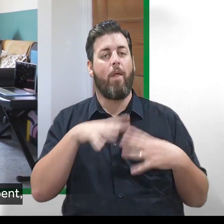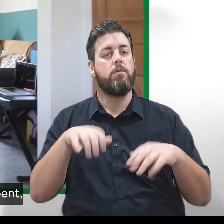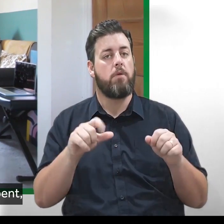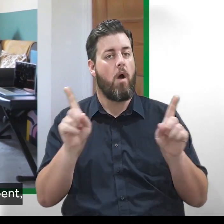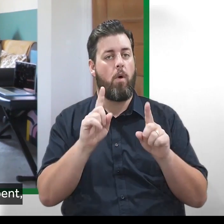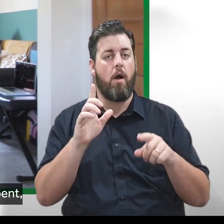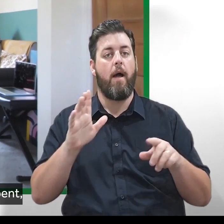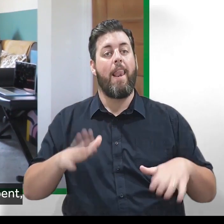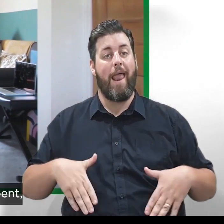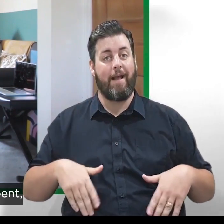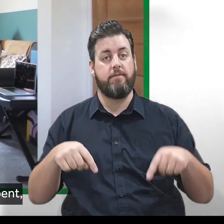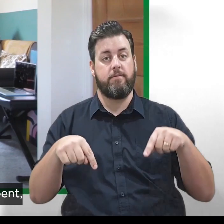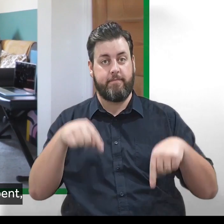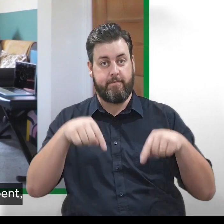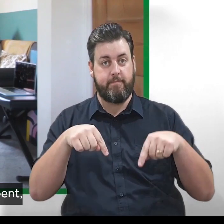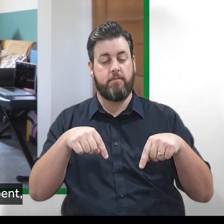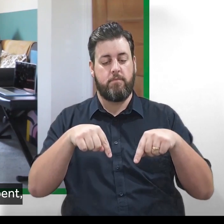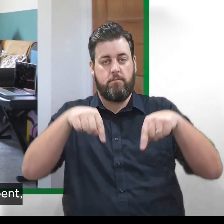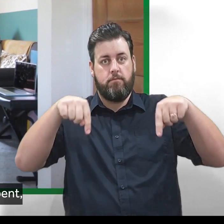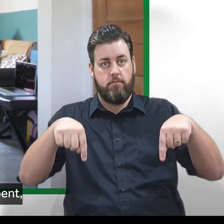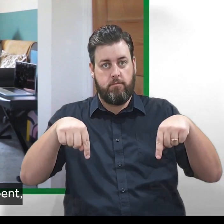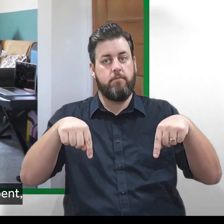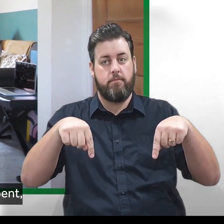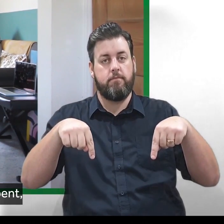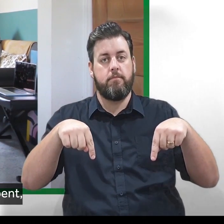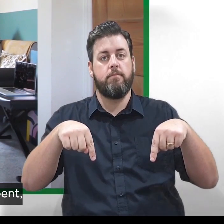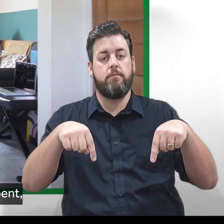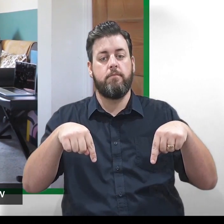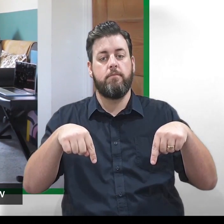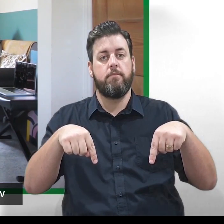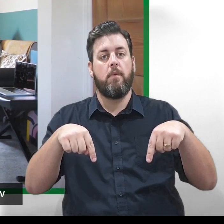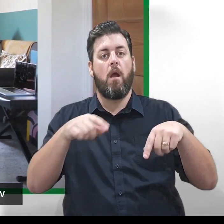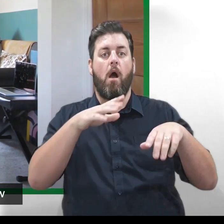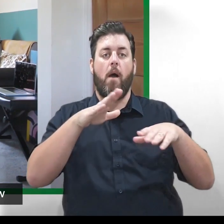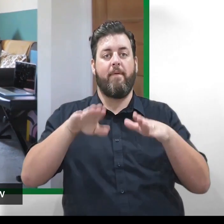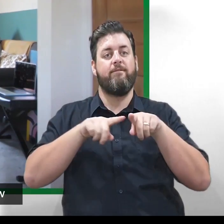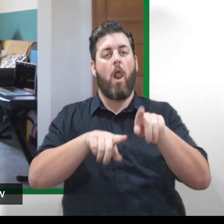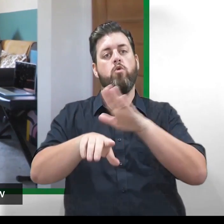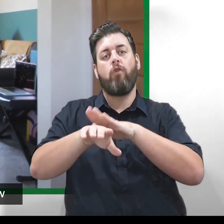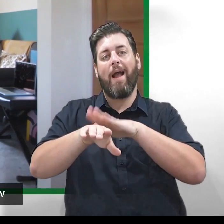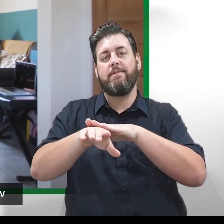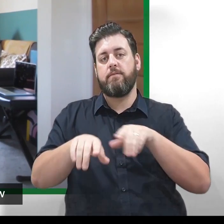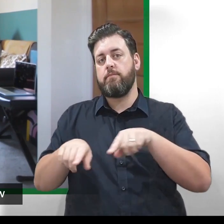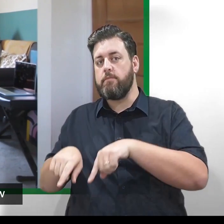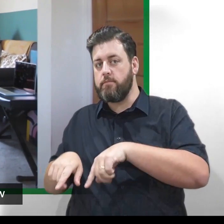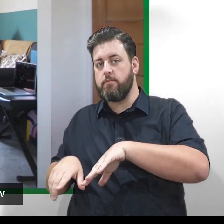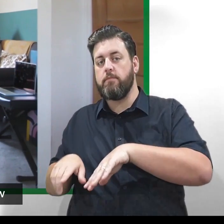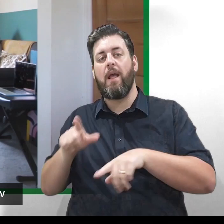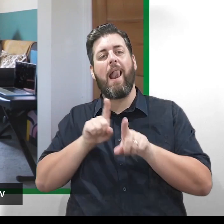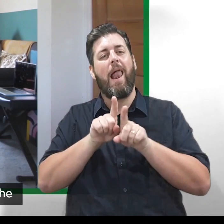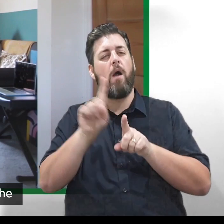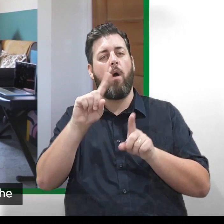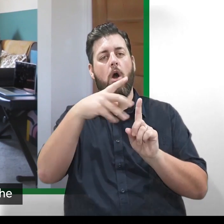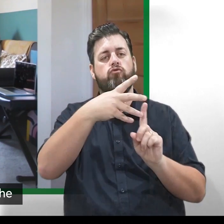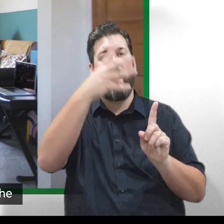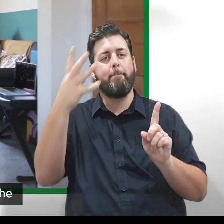let's kick it off. Our legs are hip width apart, they're slightly bent, and our arms are over to the right hand side. And we've got a